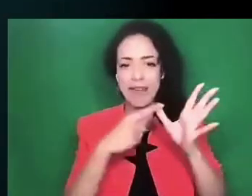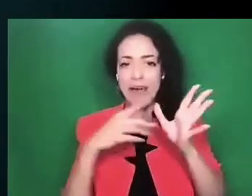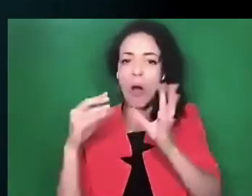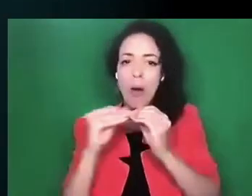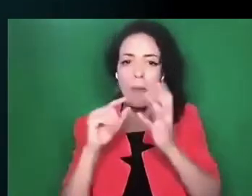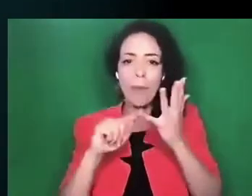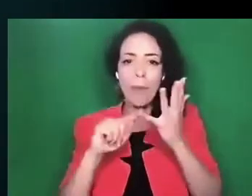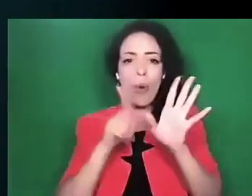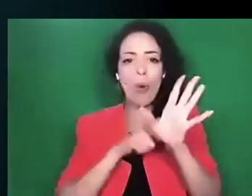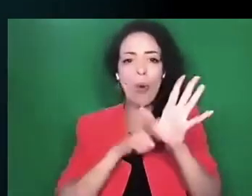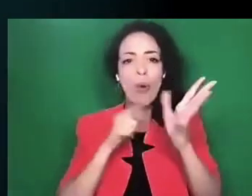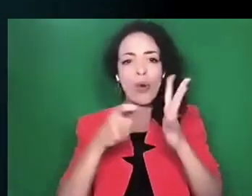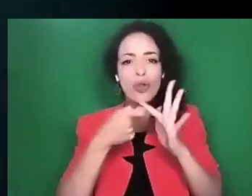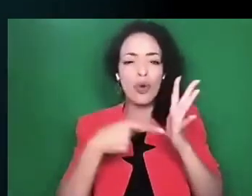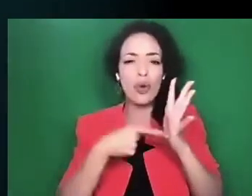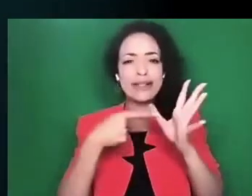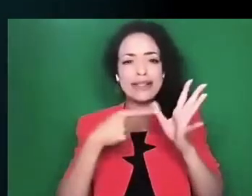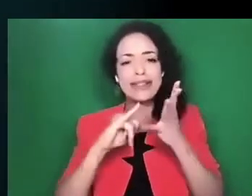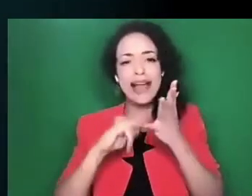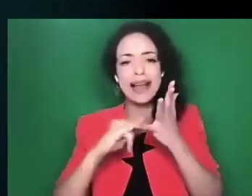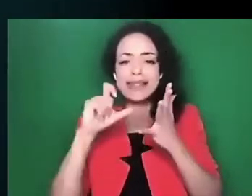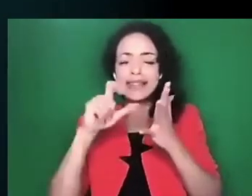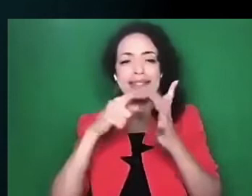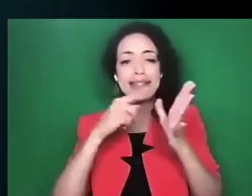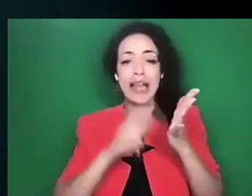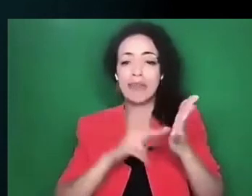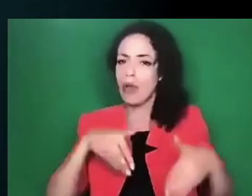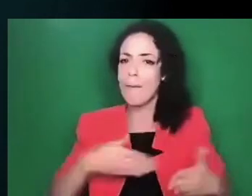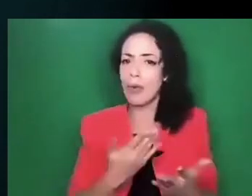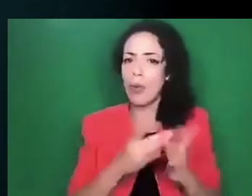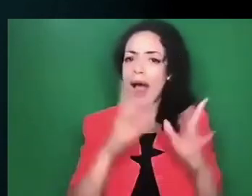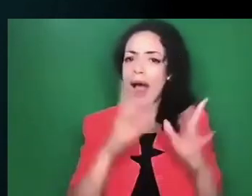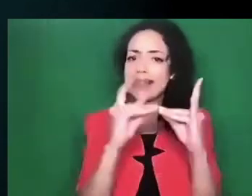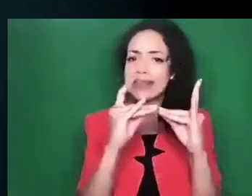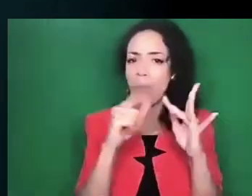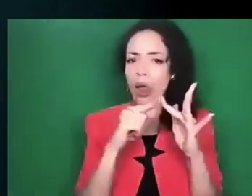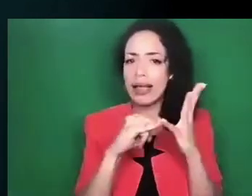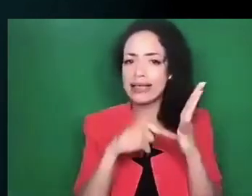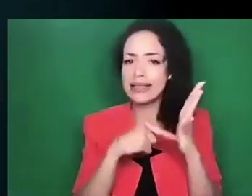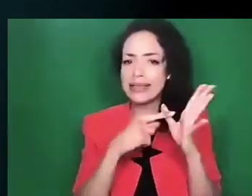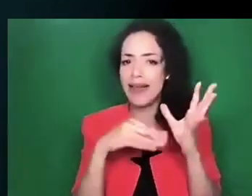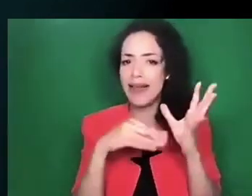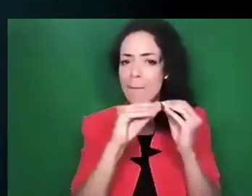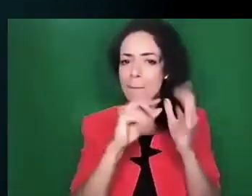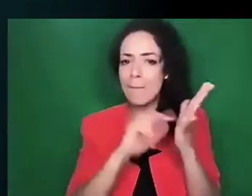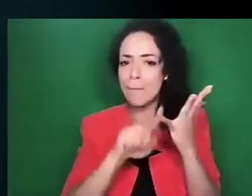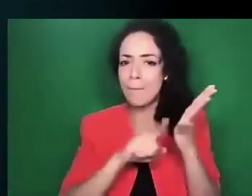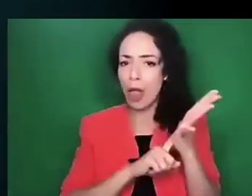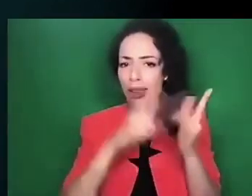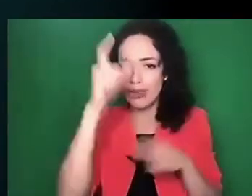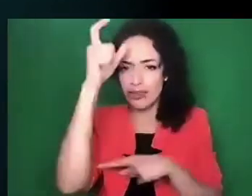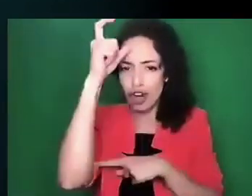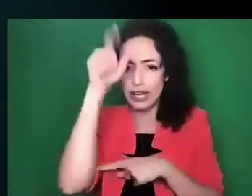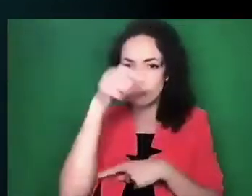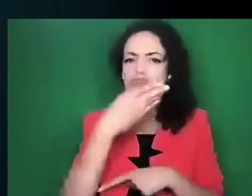in Istanbul, and in her multidisciplinary practice, She uses the notion of absence